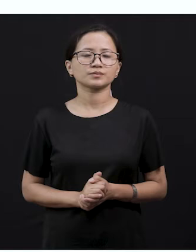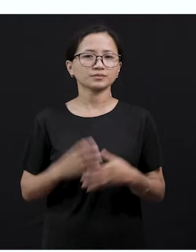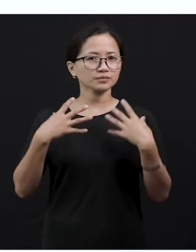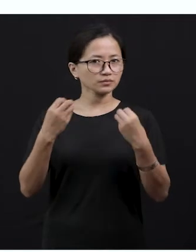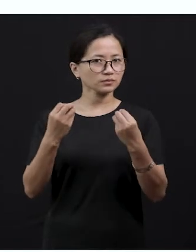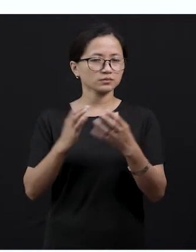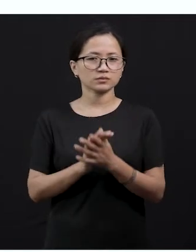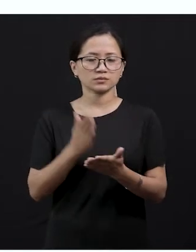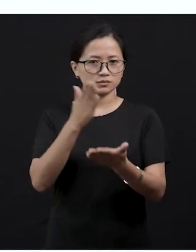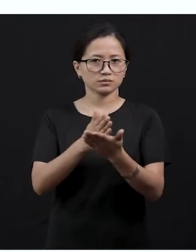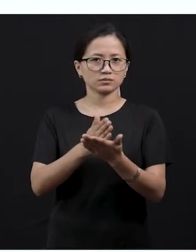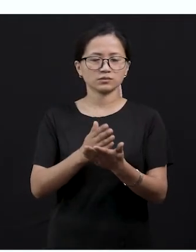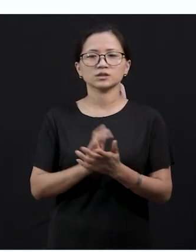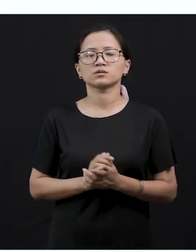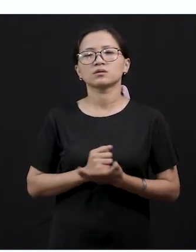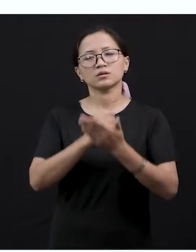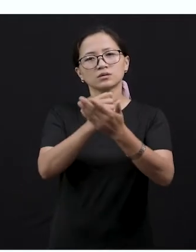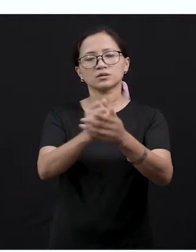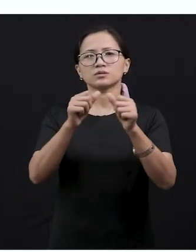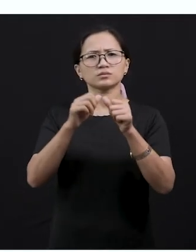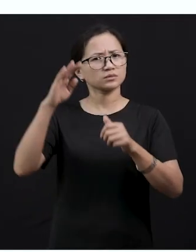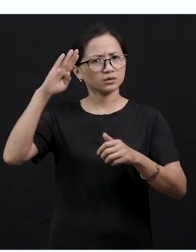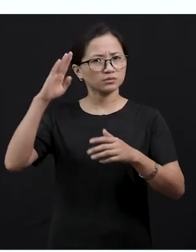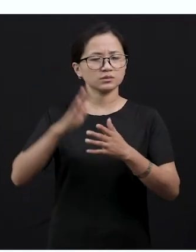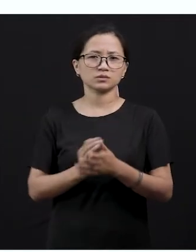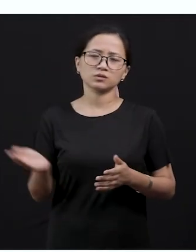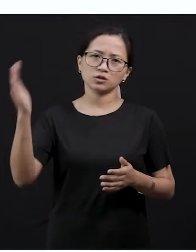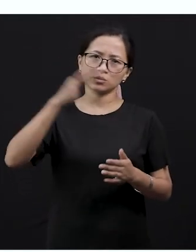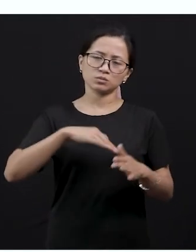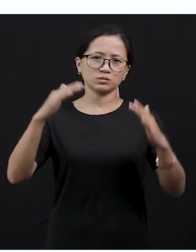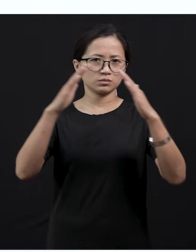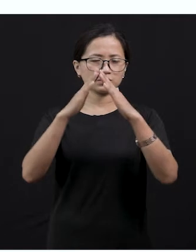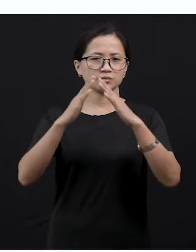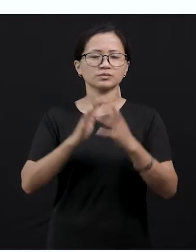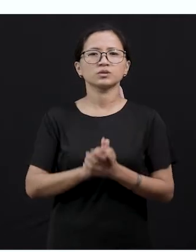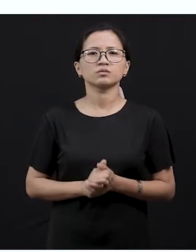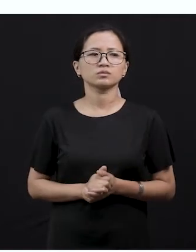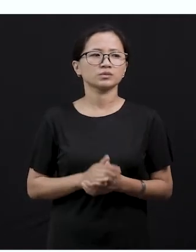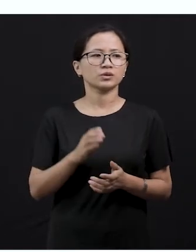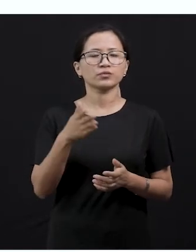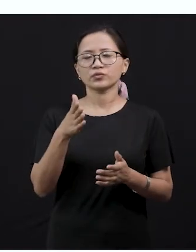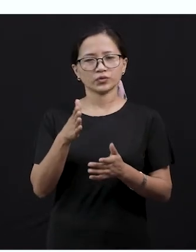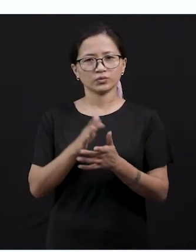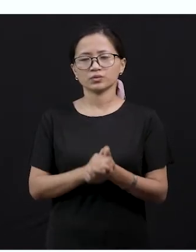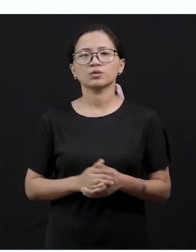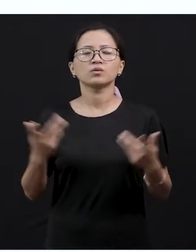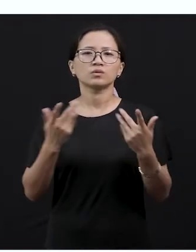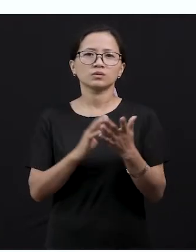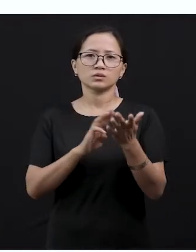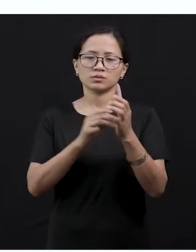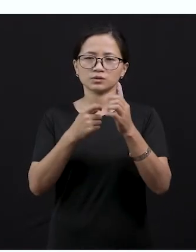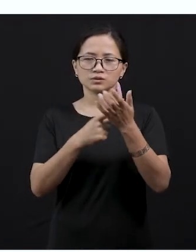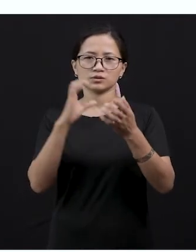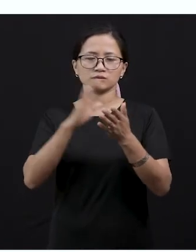want her husband to stop helping the army and come home straight away? No, I don't think so. See, no. Why? Because